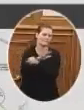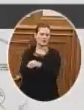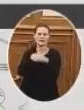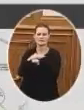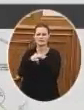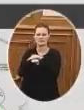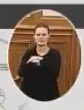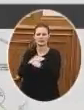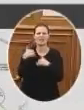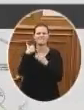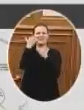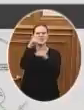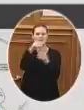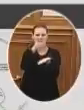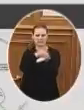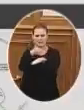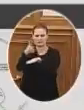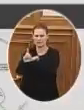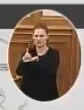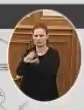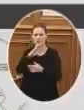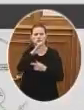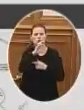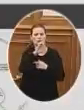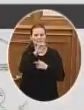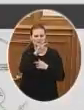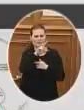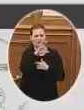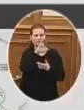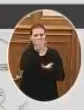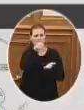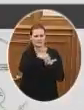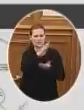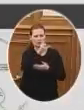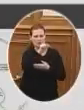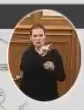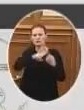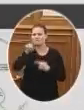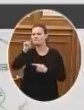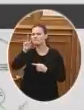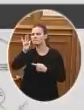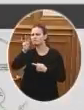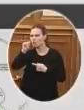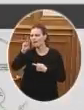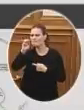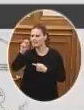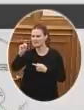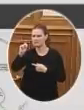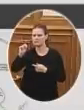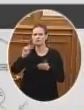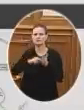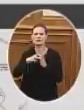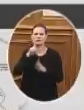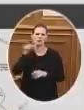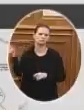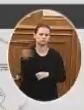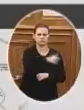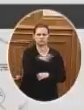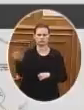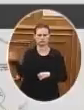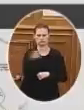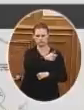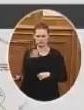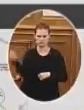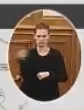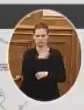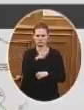stops limited stops between Civic Center, BART, and Fort Mason, giving everybody quick and easy access up and down Van Ness Avenue, even if you're not going to